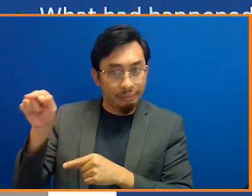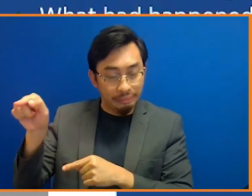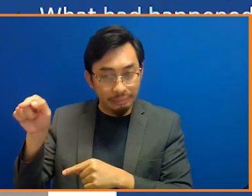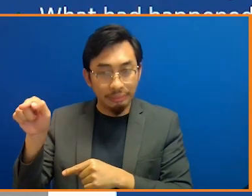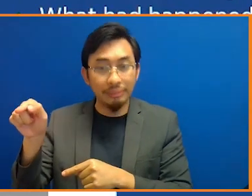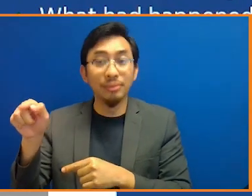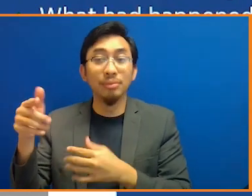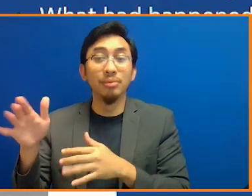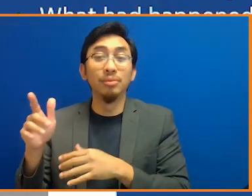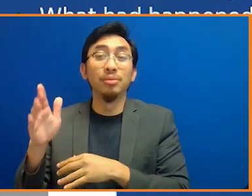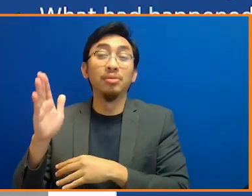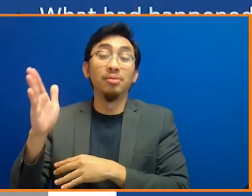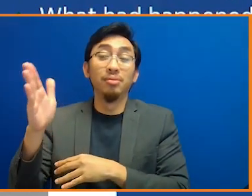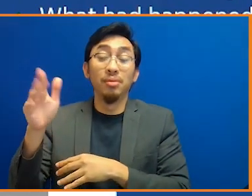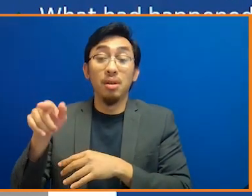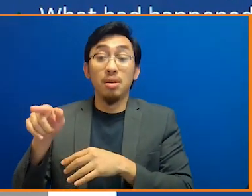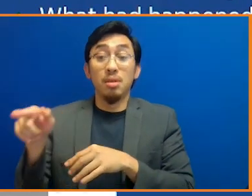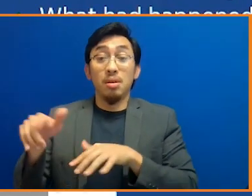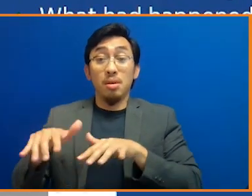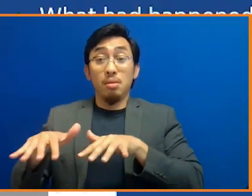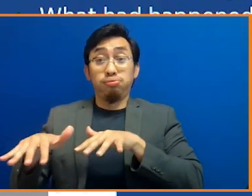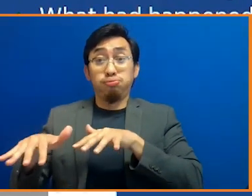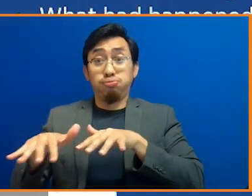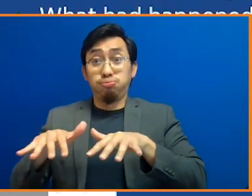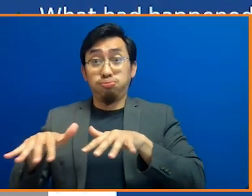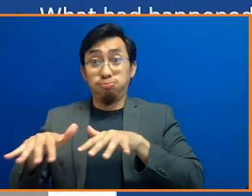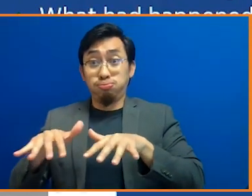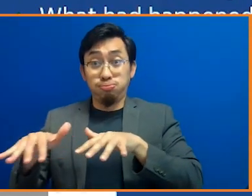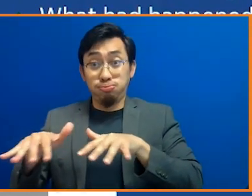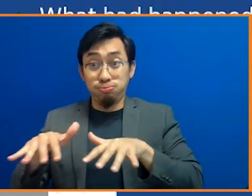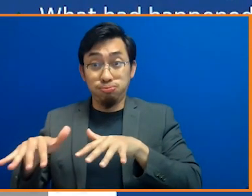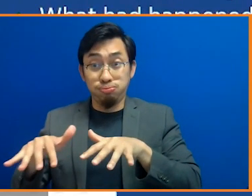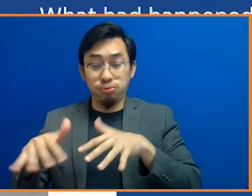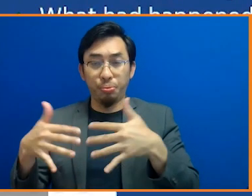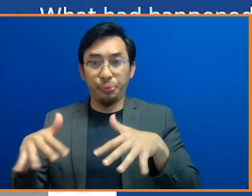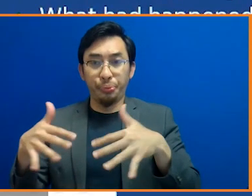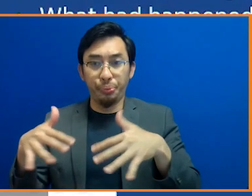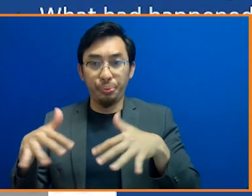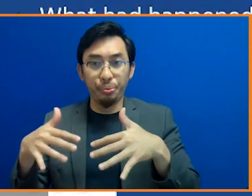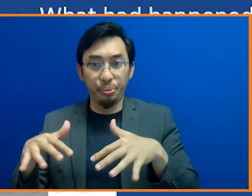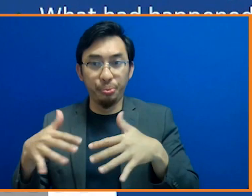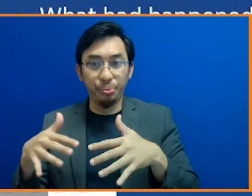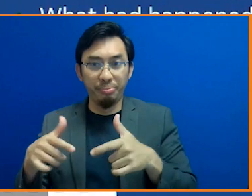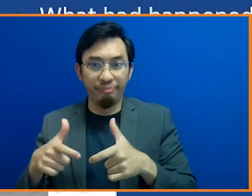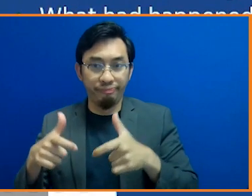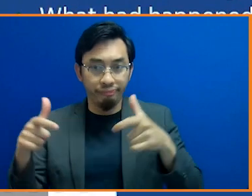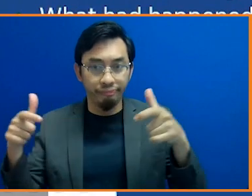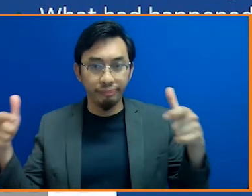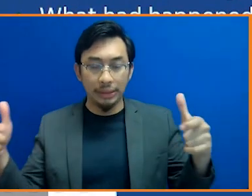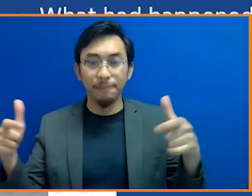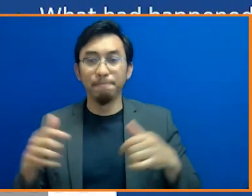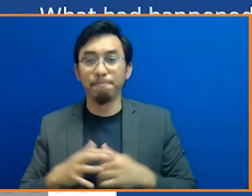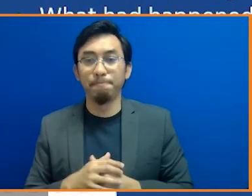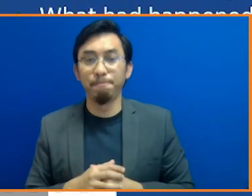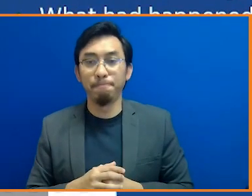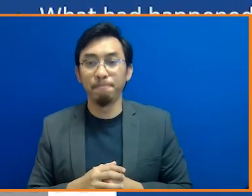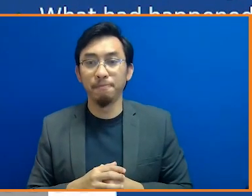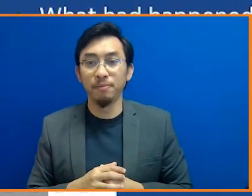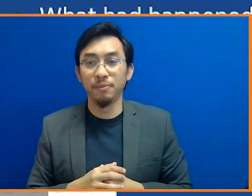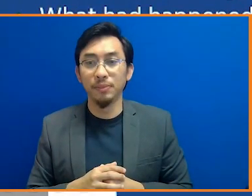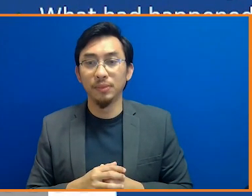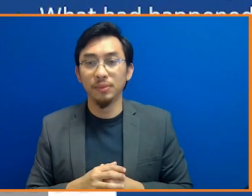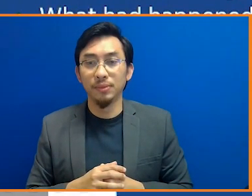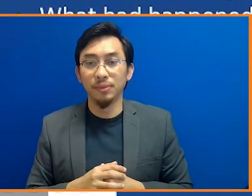lot about this later on. But the earthquake that trigger over here then create a